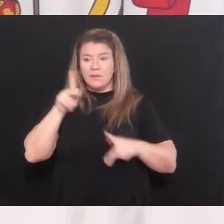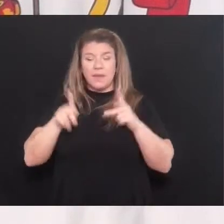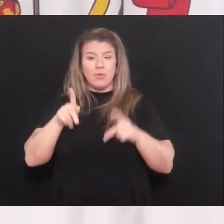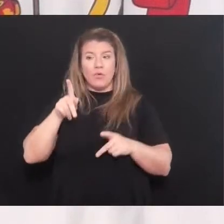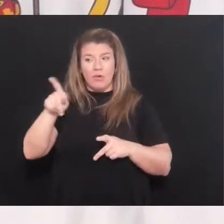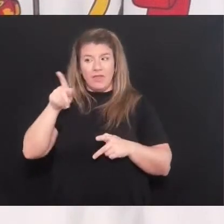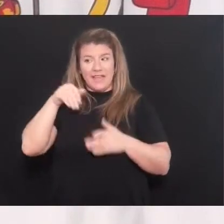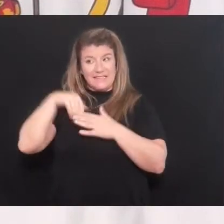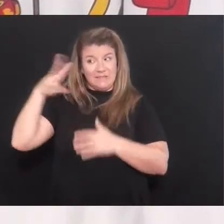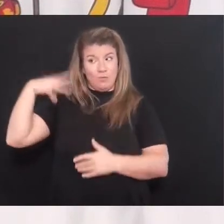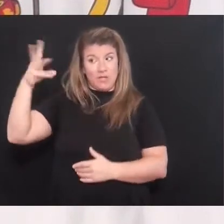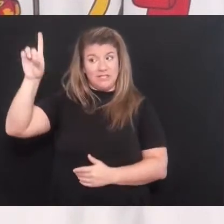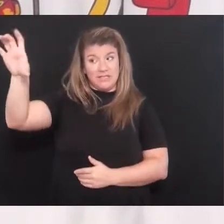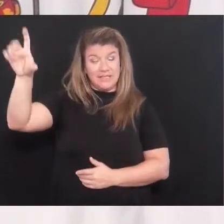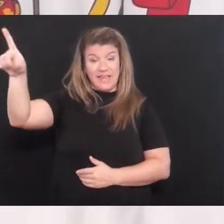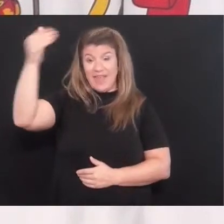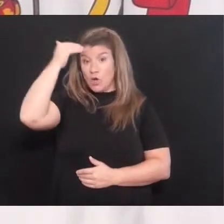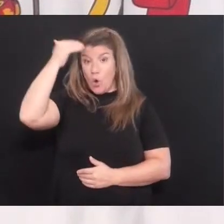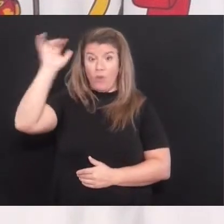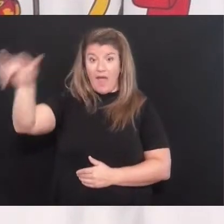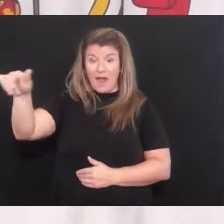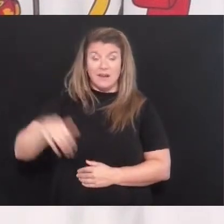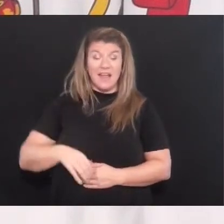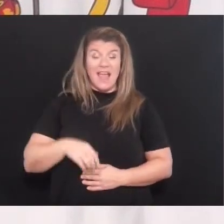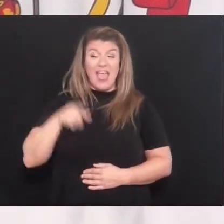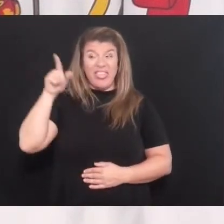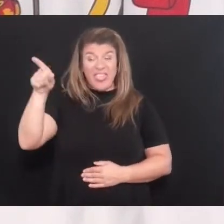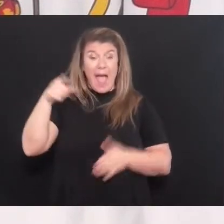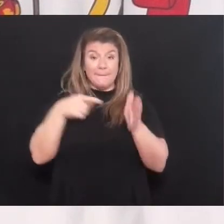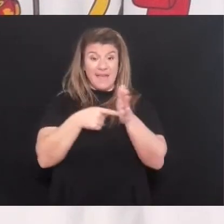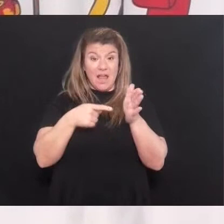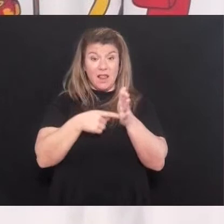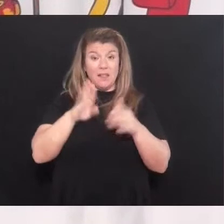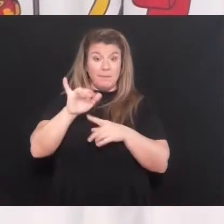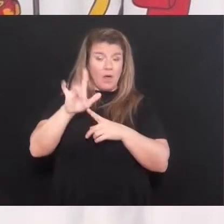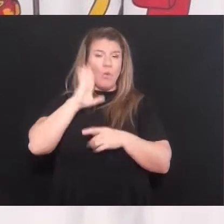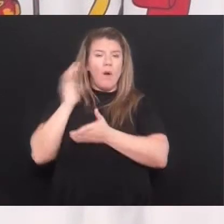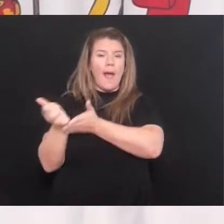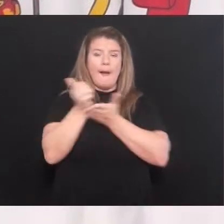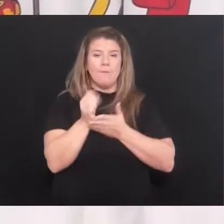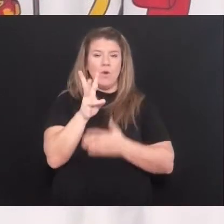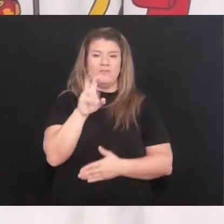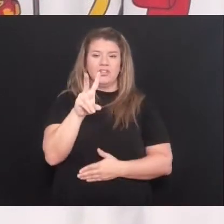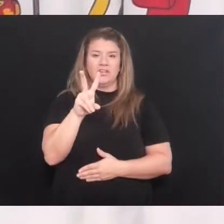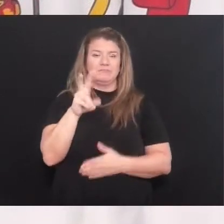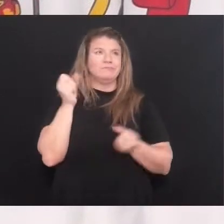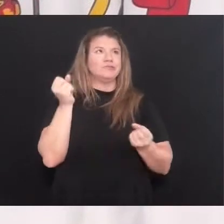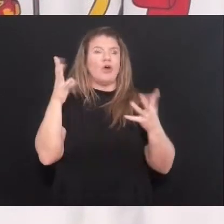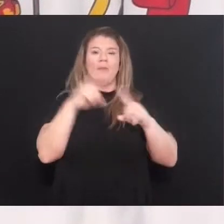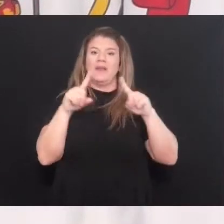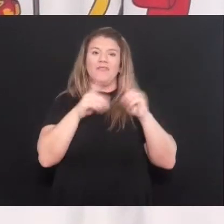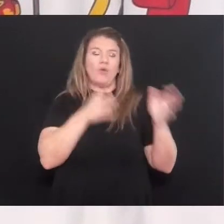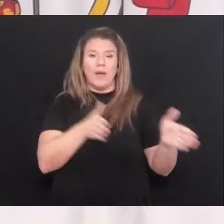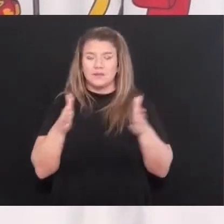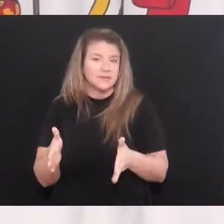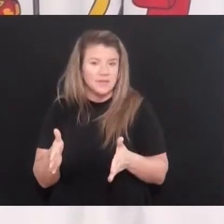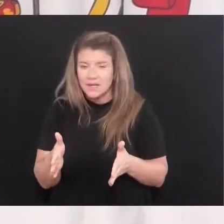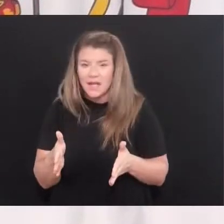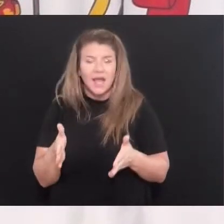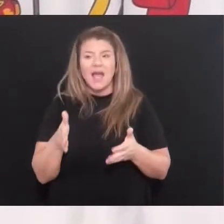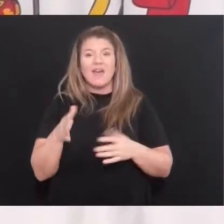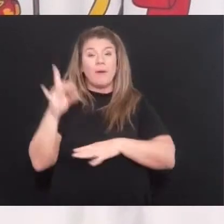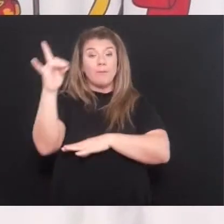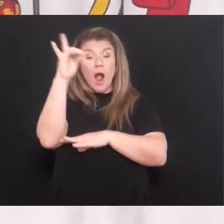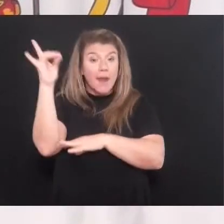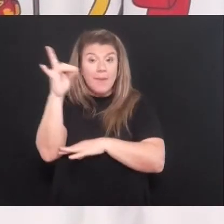D.C. That bill will help West Virginia in so many ways. I mean, from the standpoint of